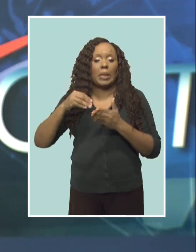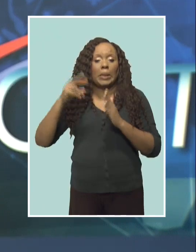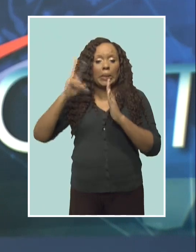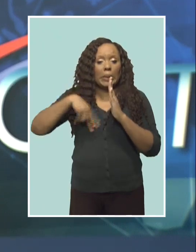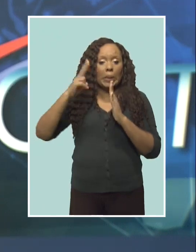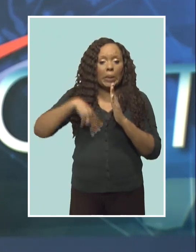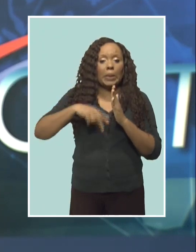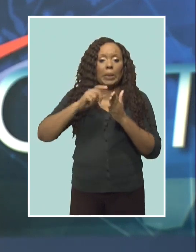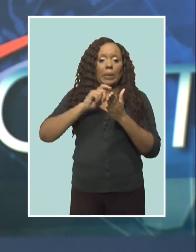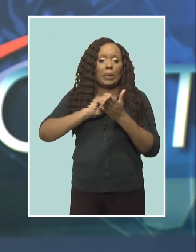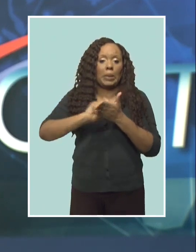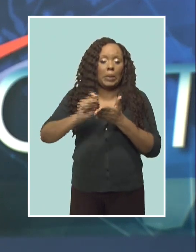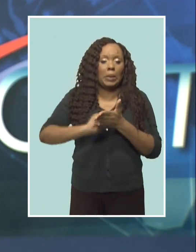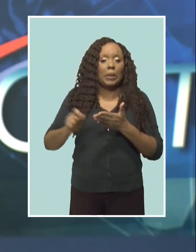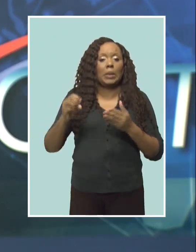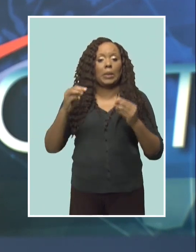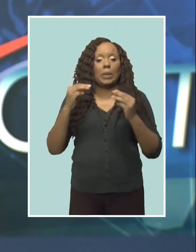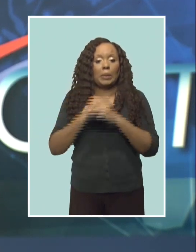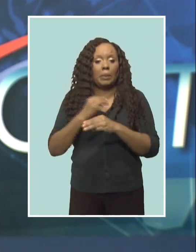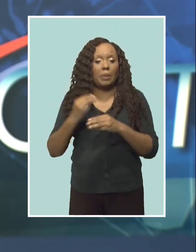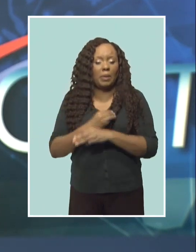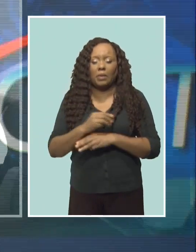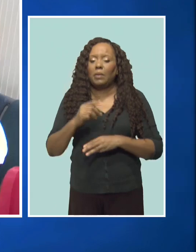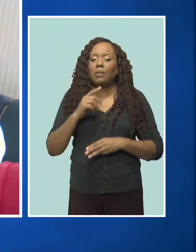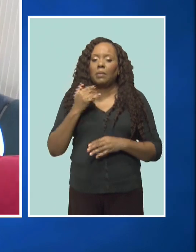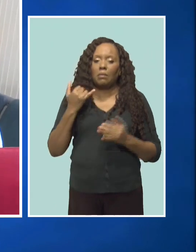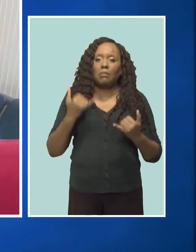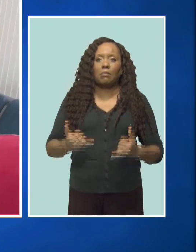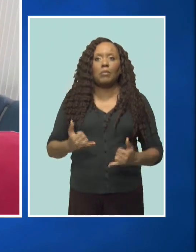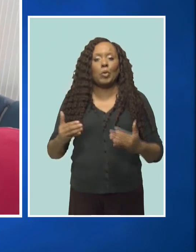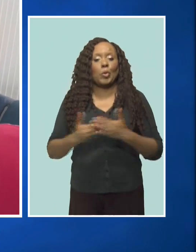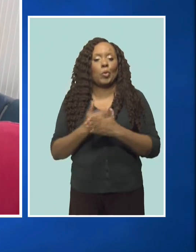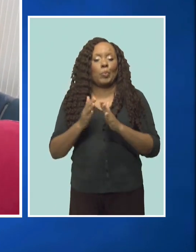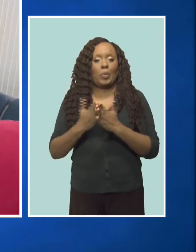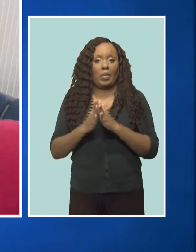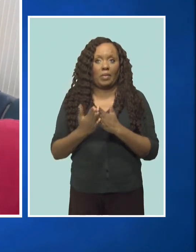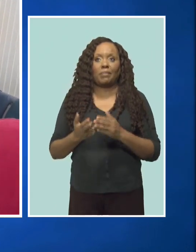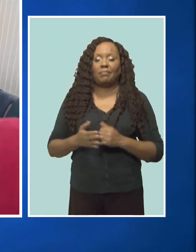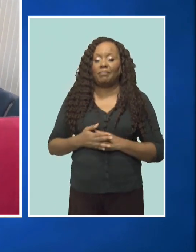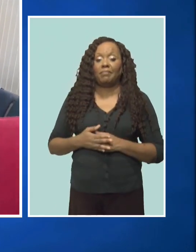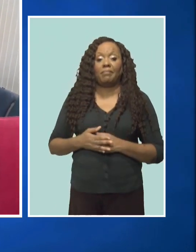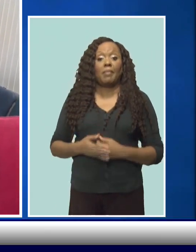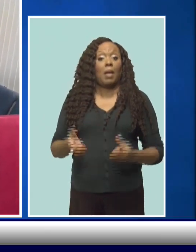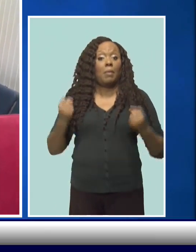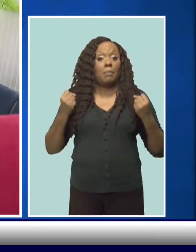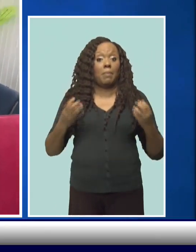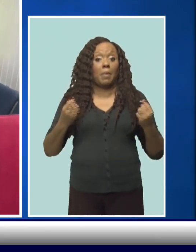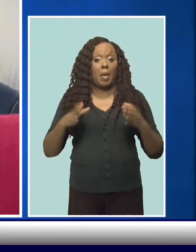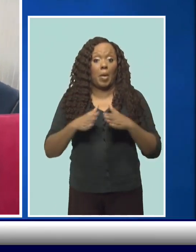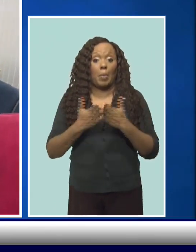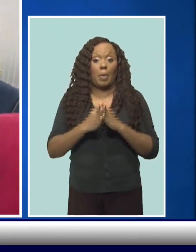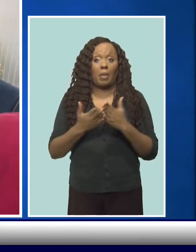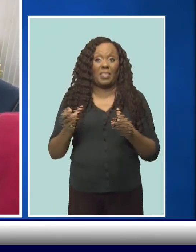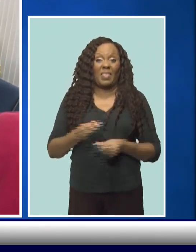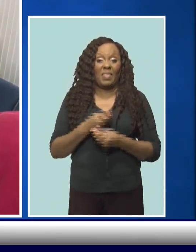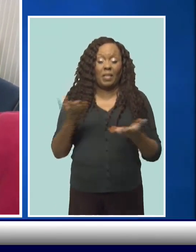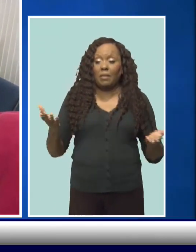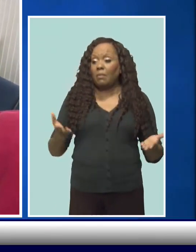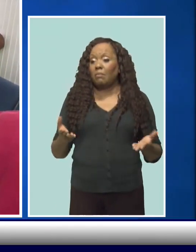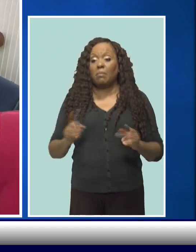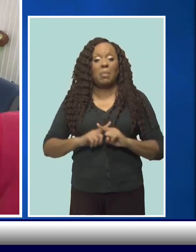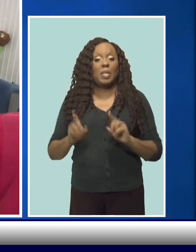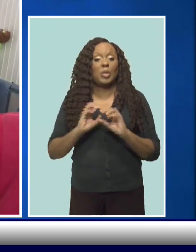his collection. Rachel Agard reports. With many textbooks available in Barbados, penned by